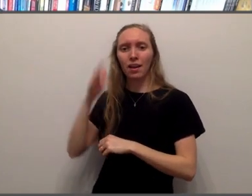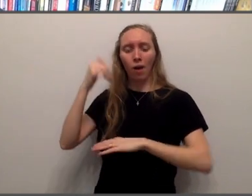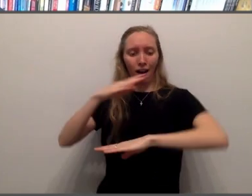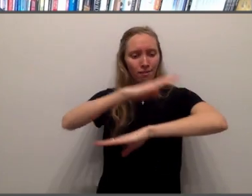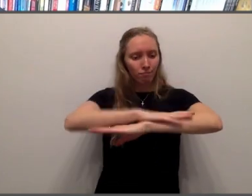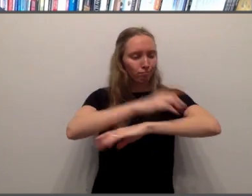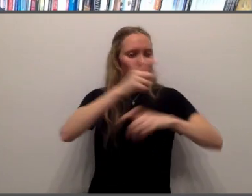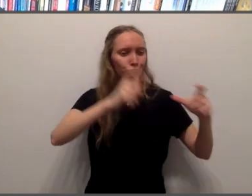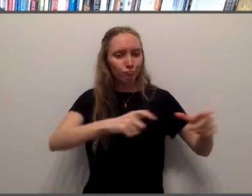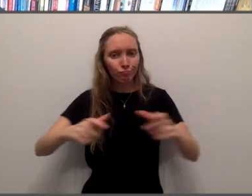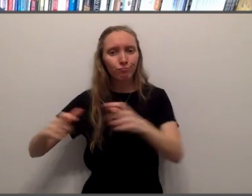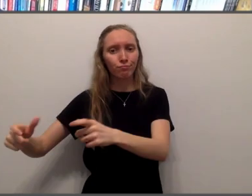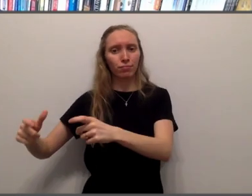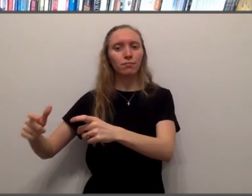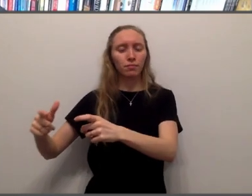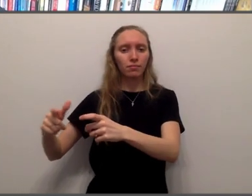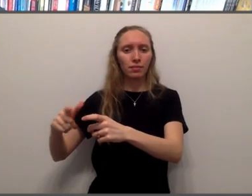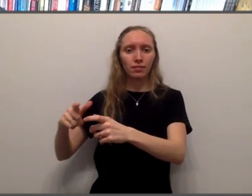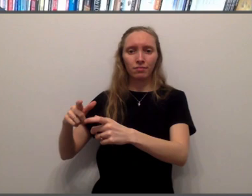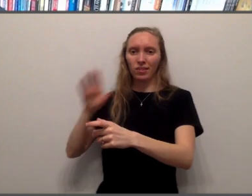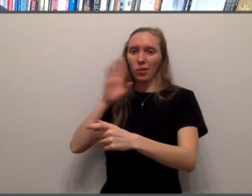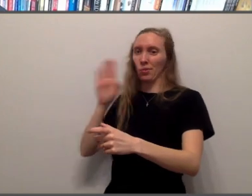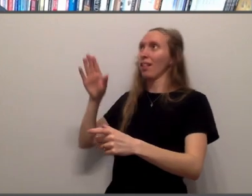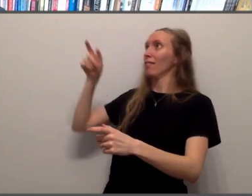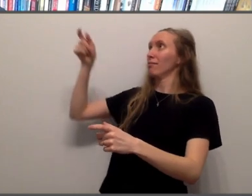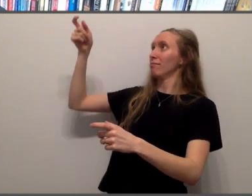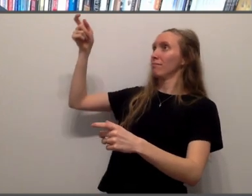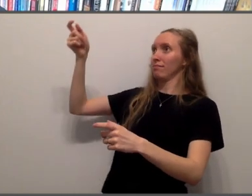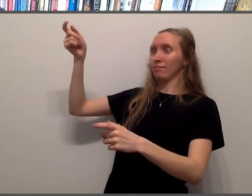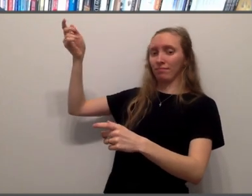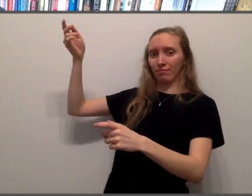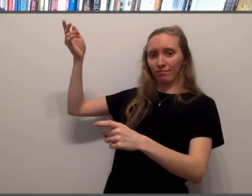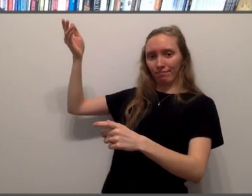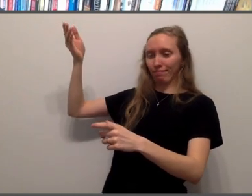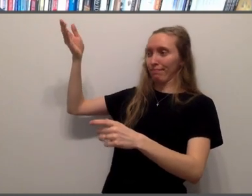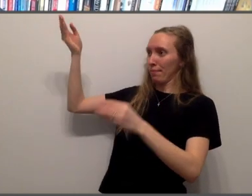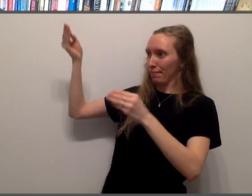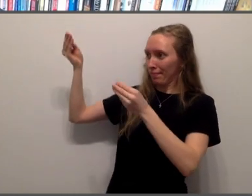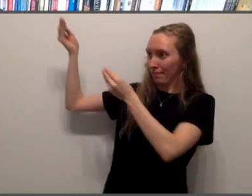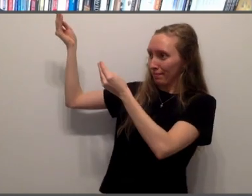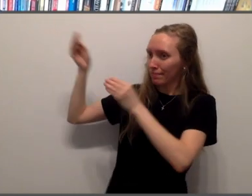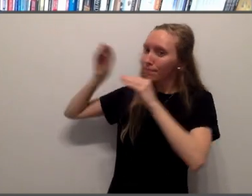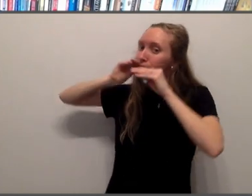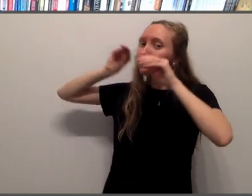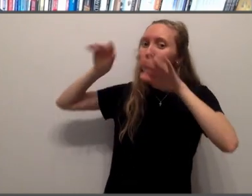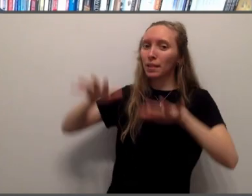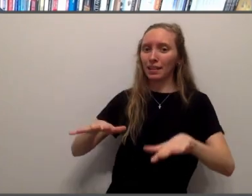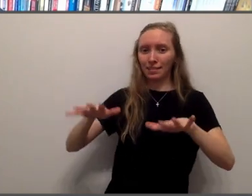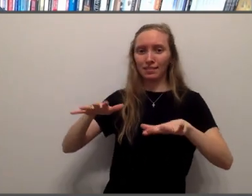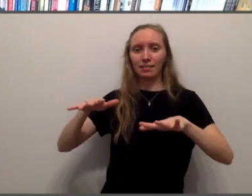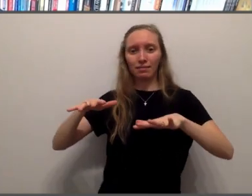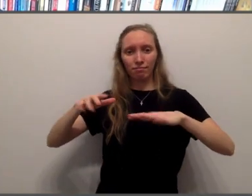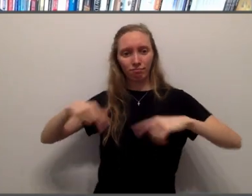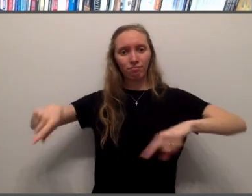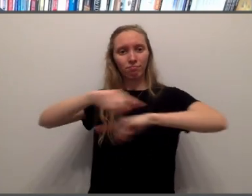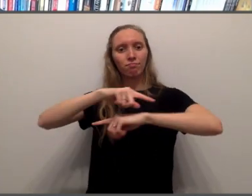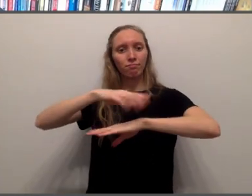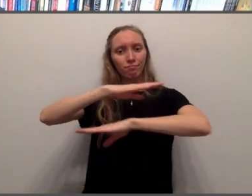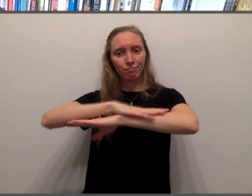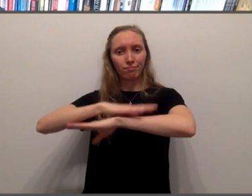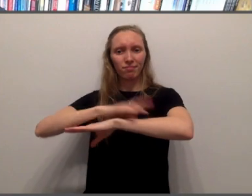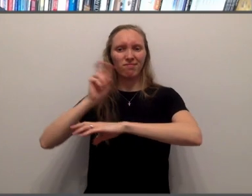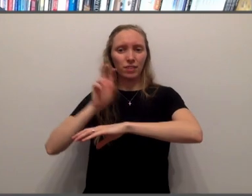properly. So one of the main reasons why we should be more inclusive of those who are differently